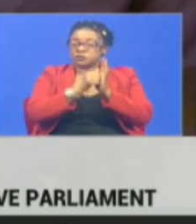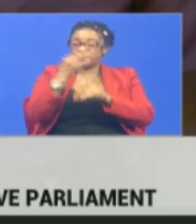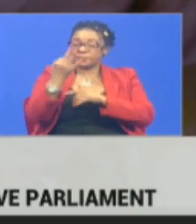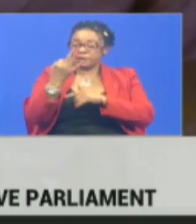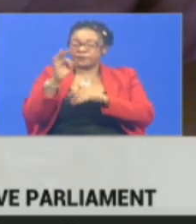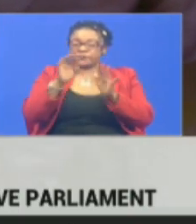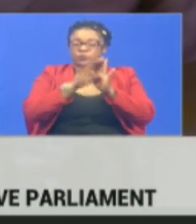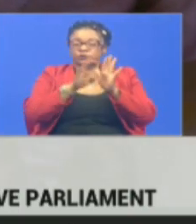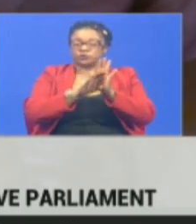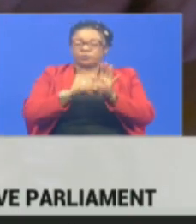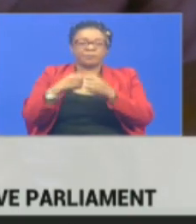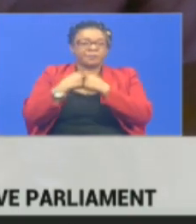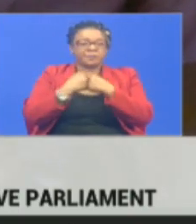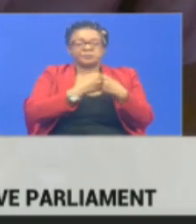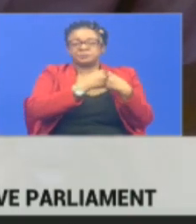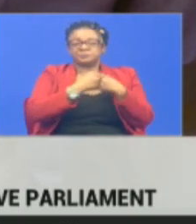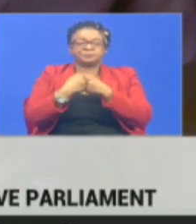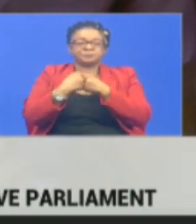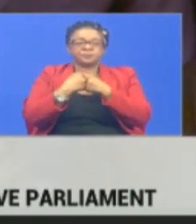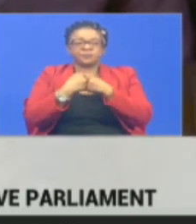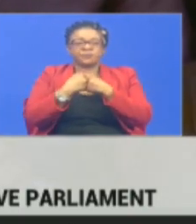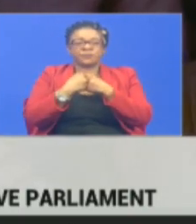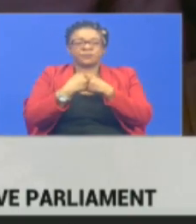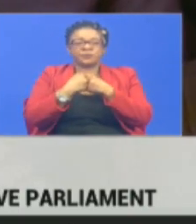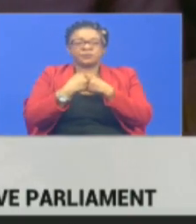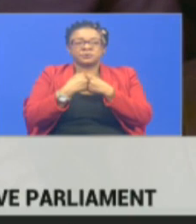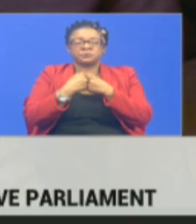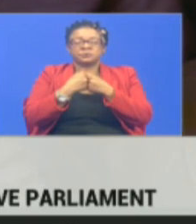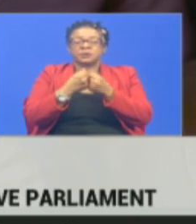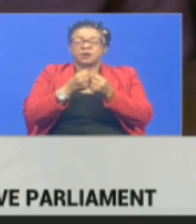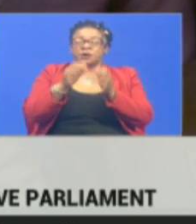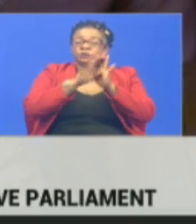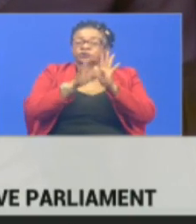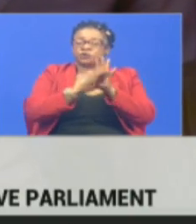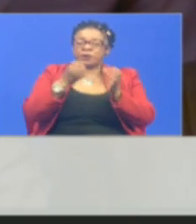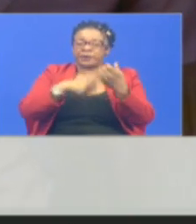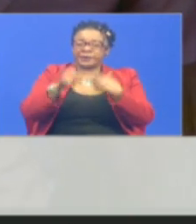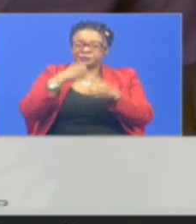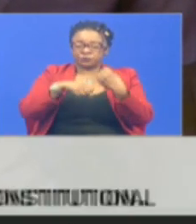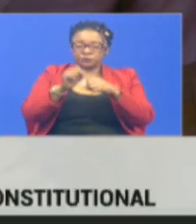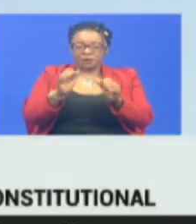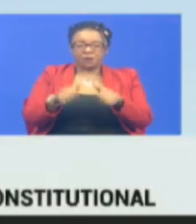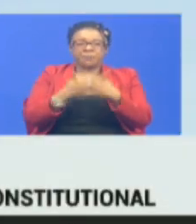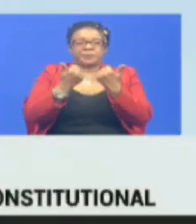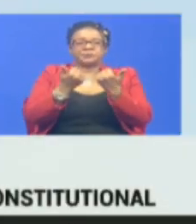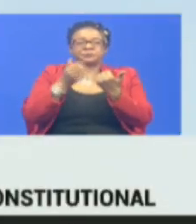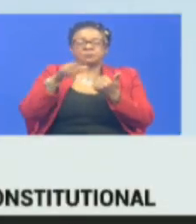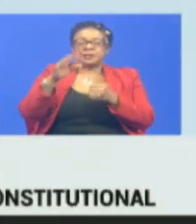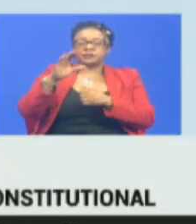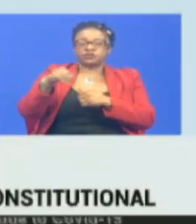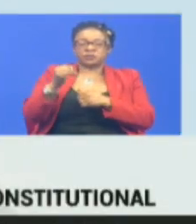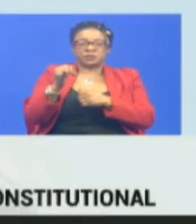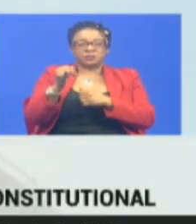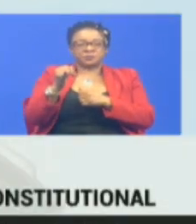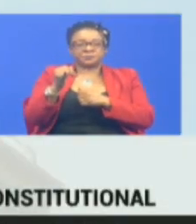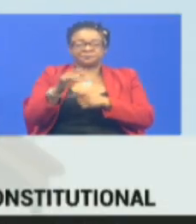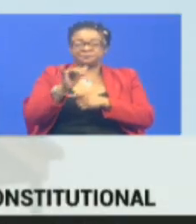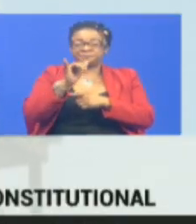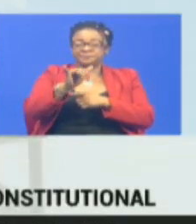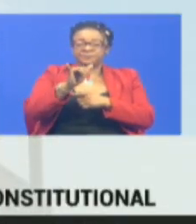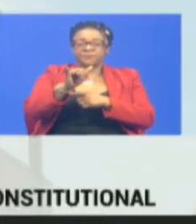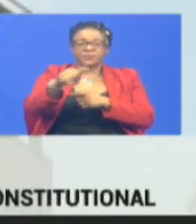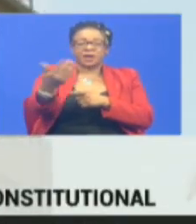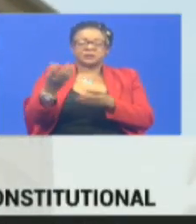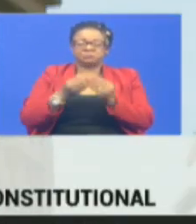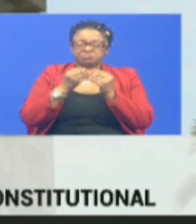challenge the unlawful and unconstitutional action taken by the Right Honourable Chief Justice. It is a matter that has hit Parliament where